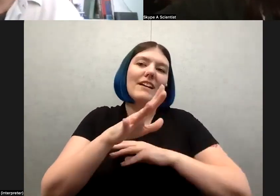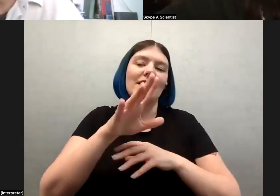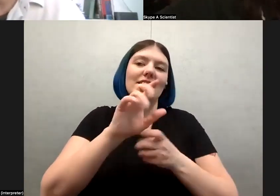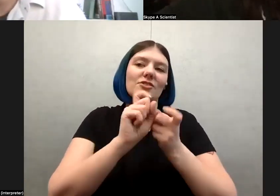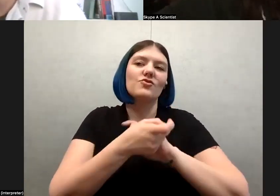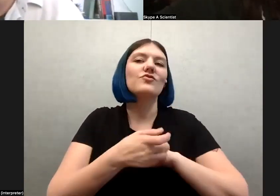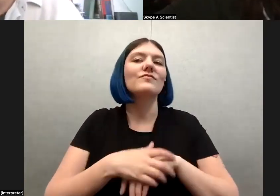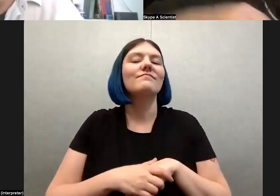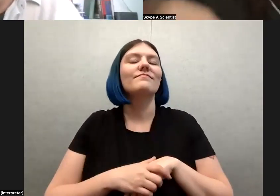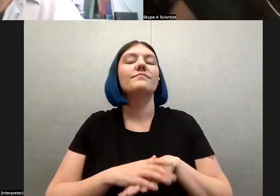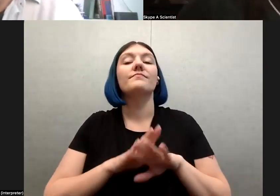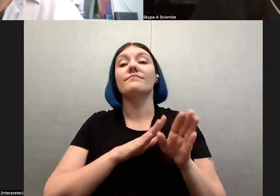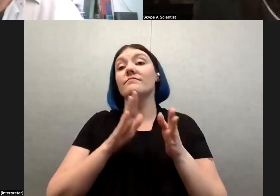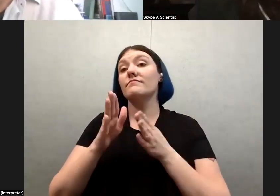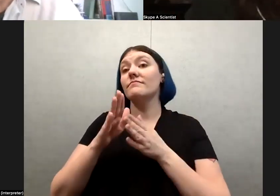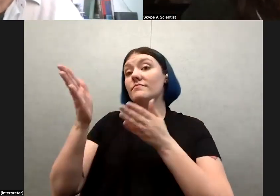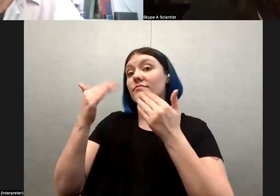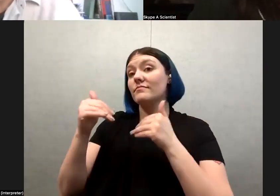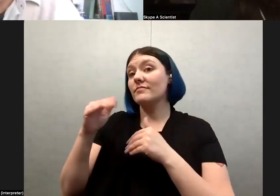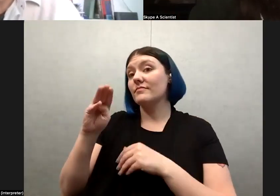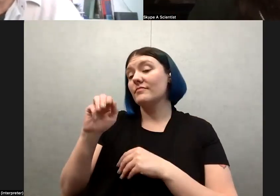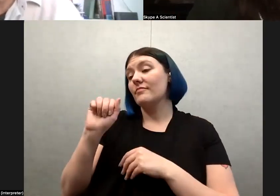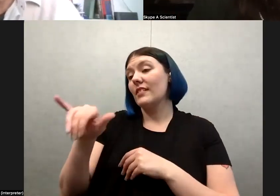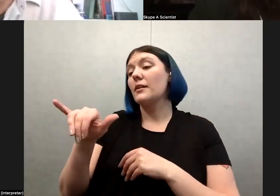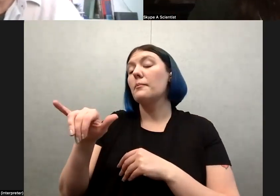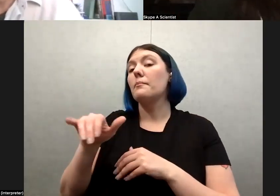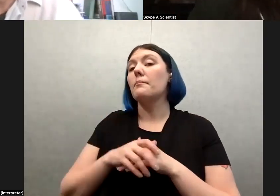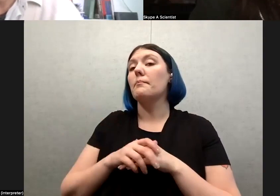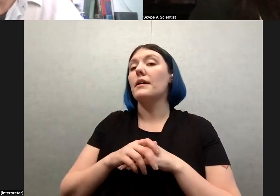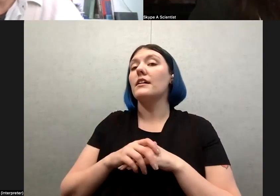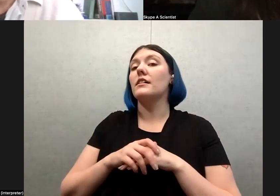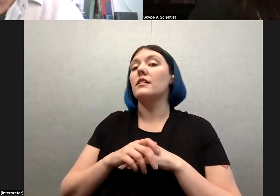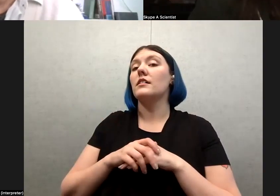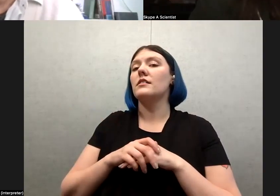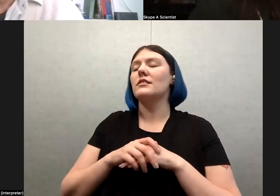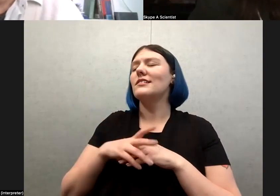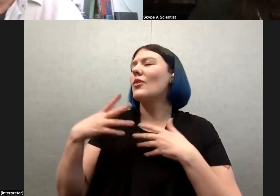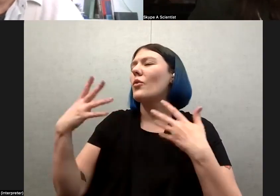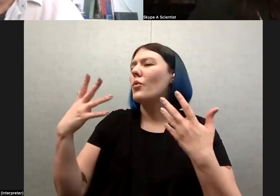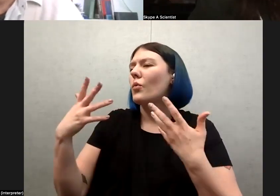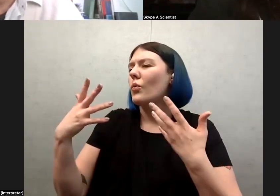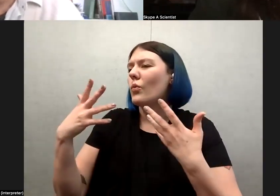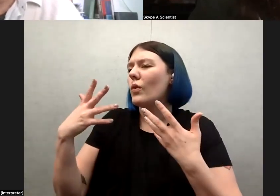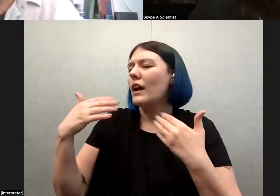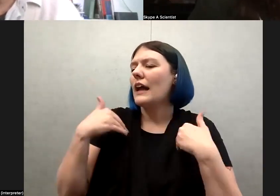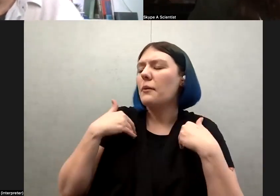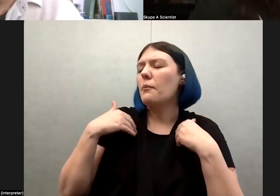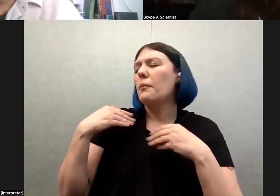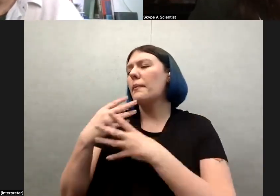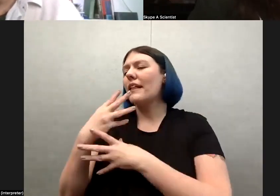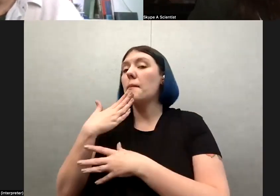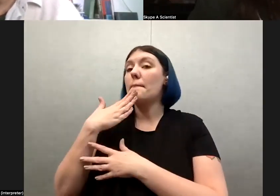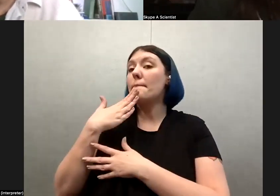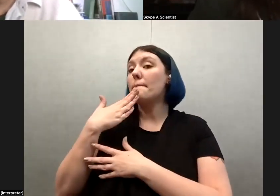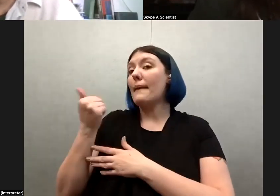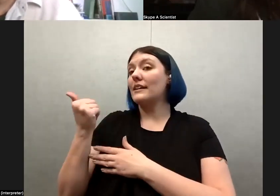That's awesome. All right, next question is from May from Garden Spot Secondary Campus. What animals or plants are best to judge the